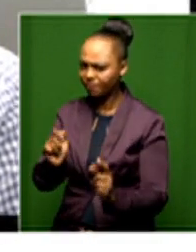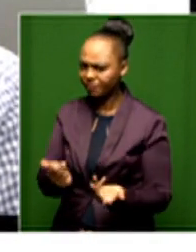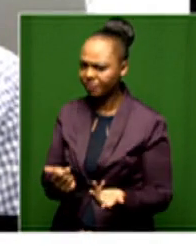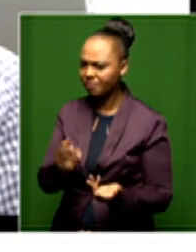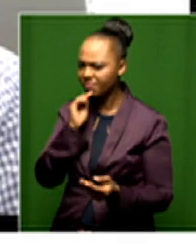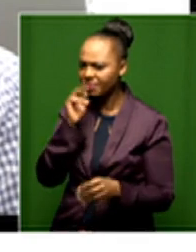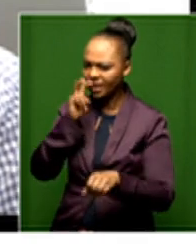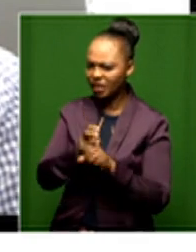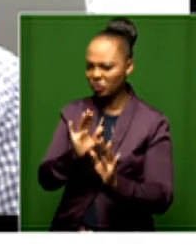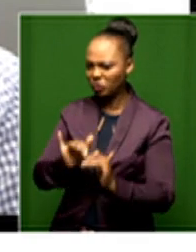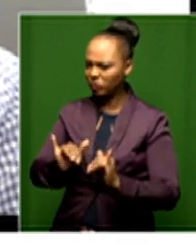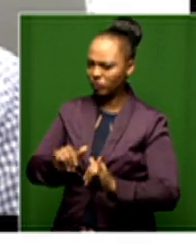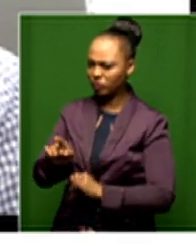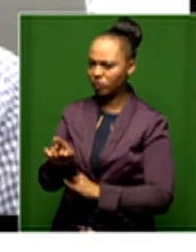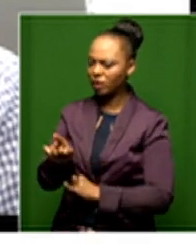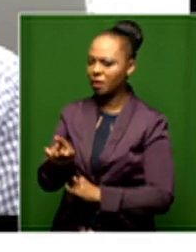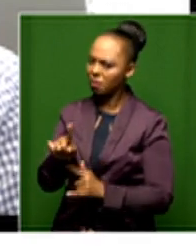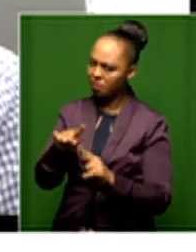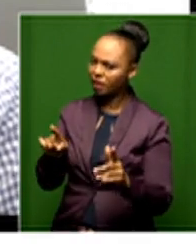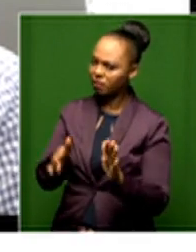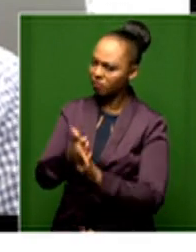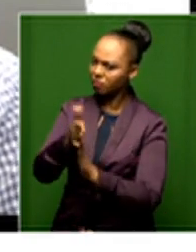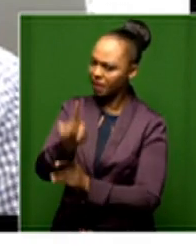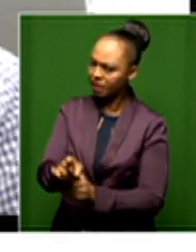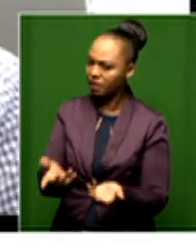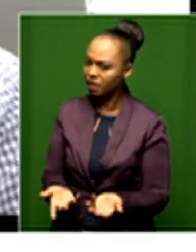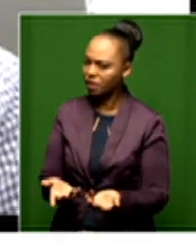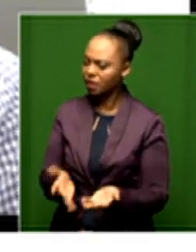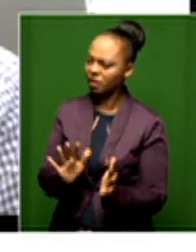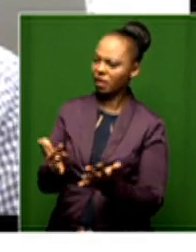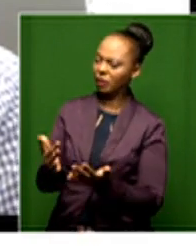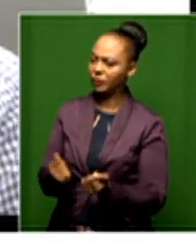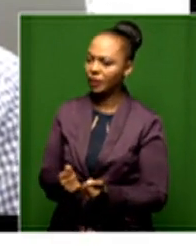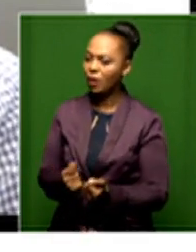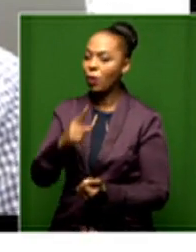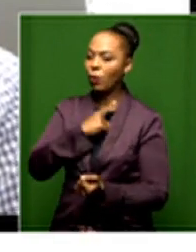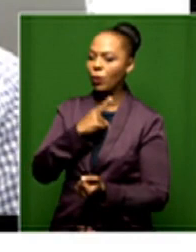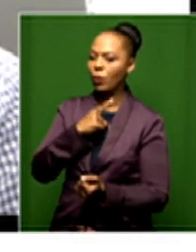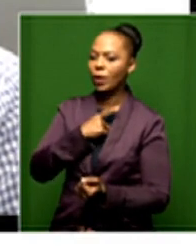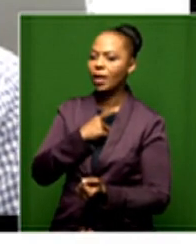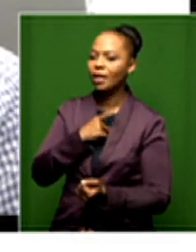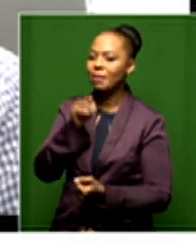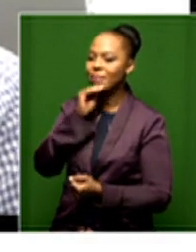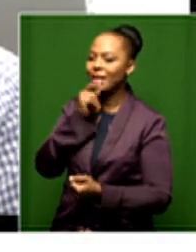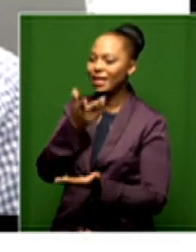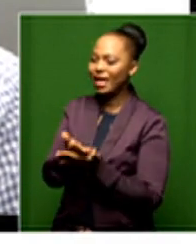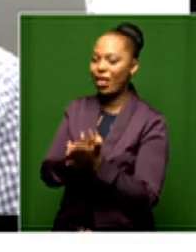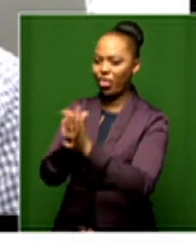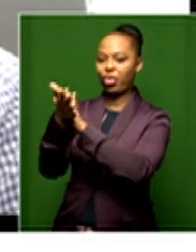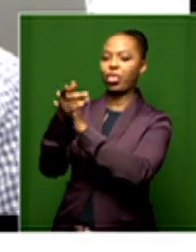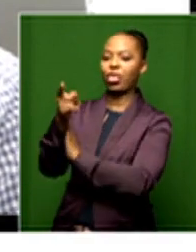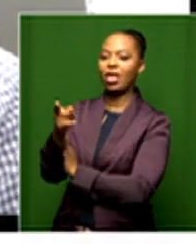that it should go ahead because obviously this is something that could cause immense reputational damage